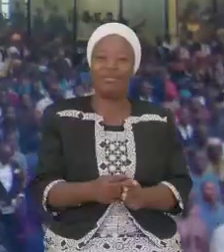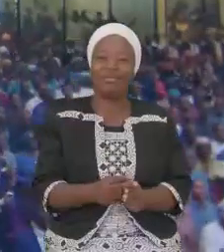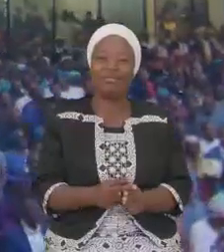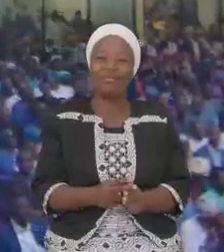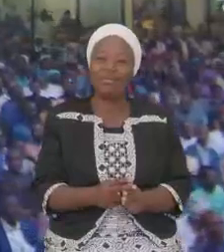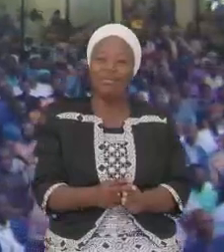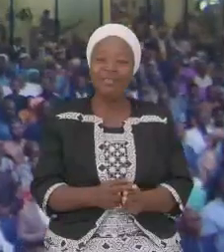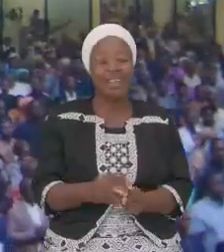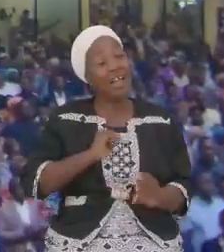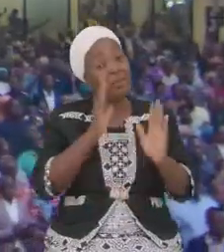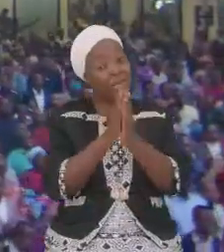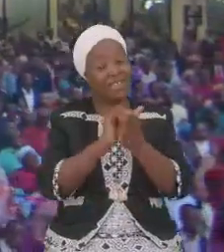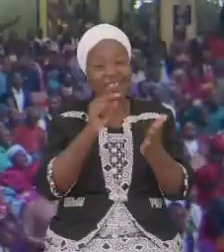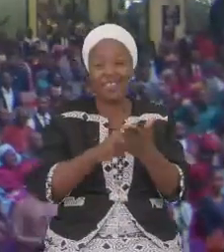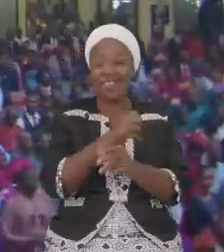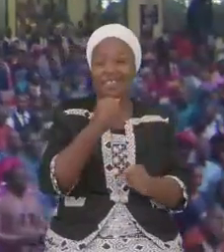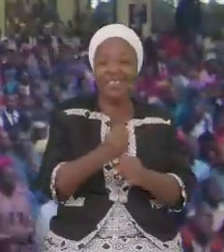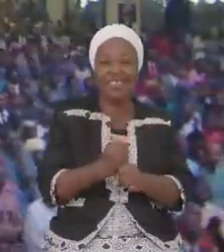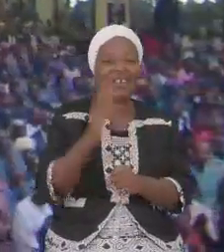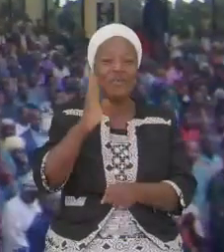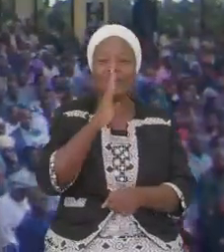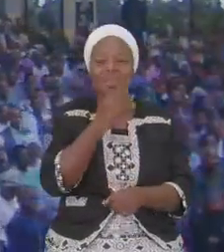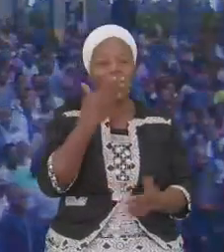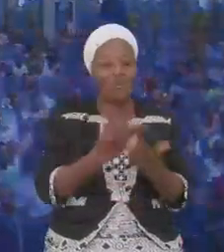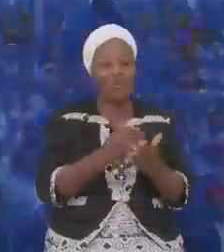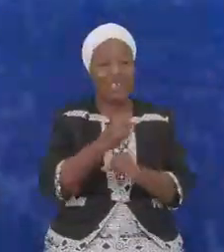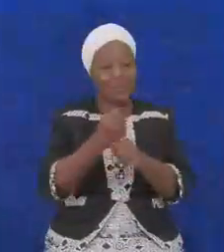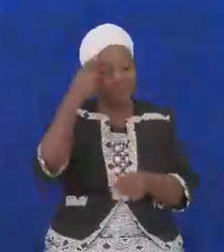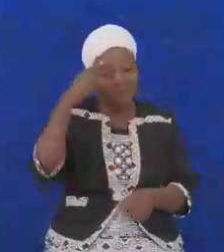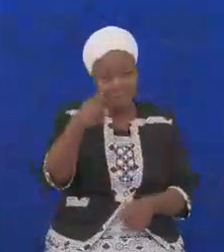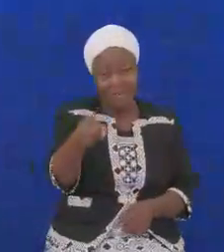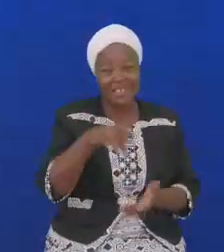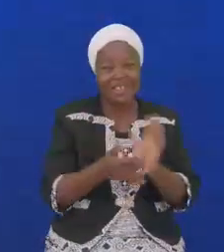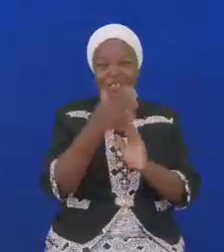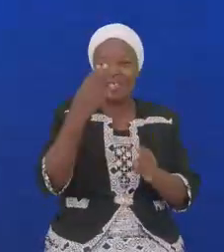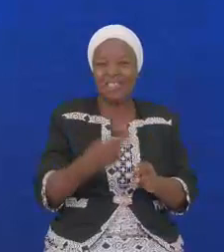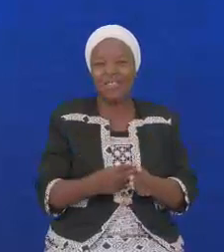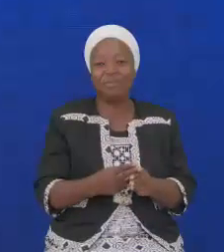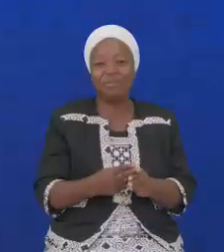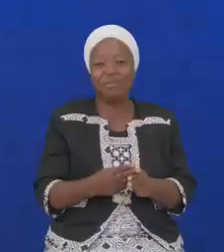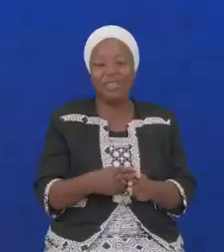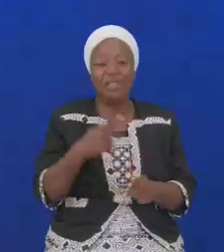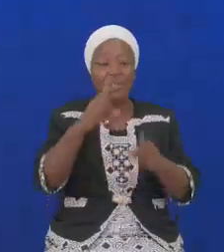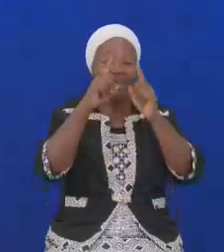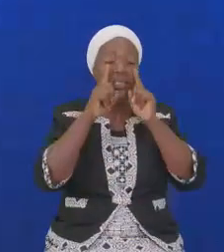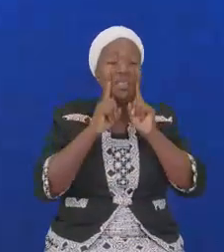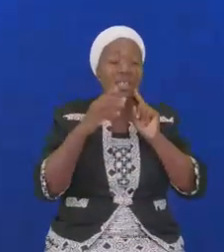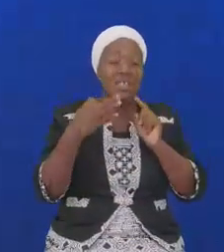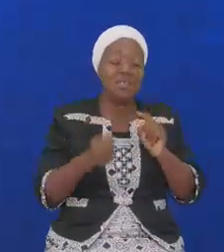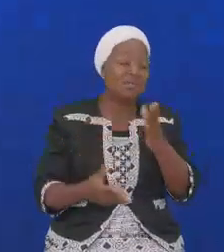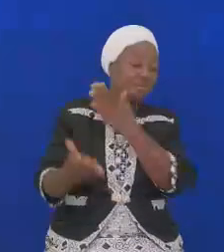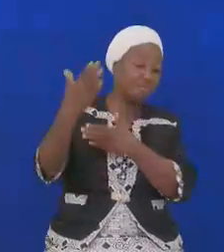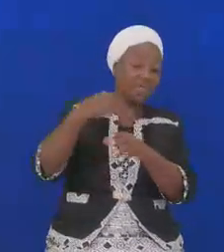I pray that this year will be a good year for you. The tears of the